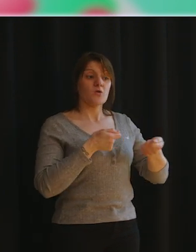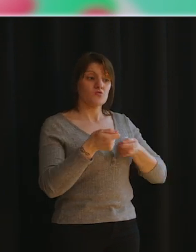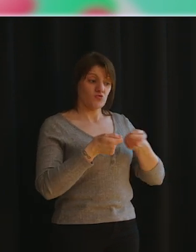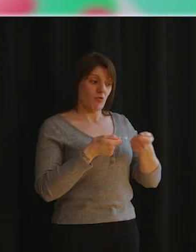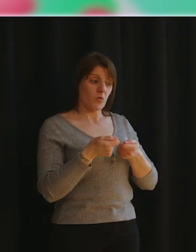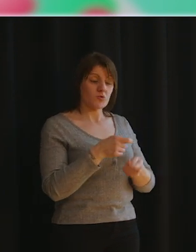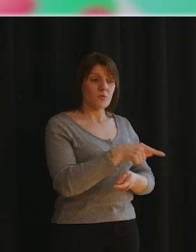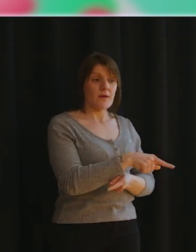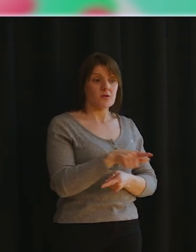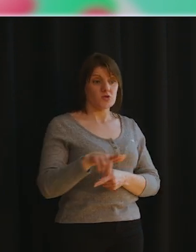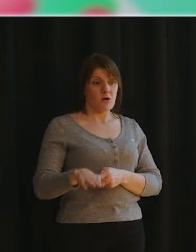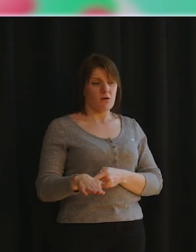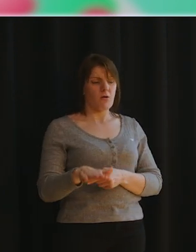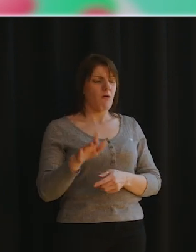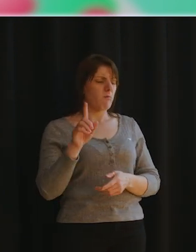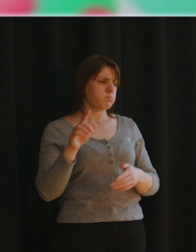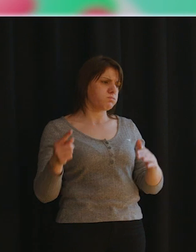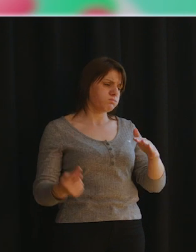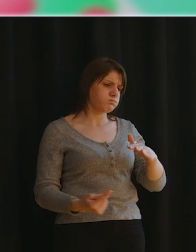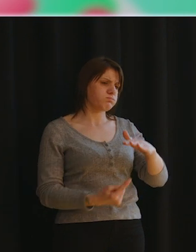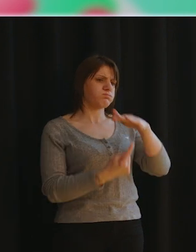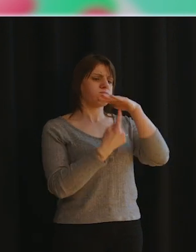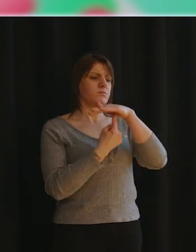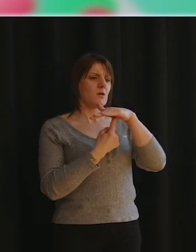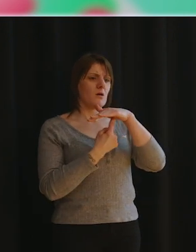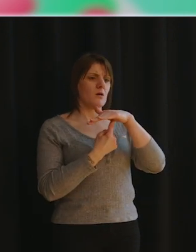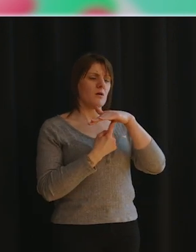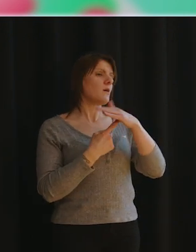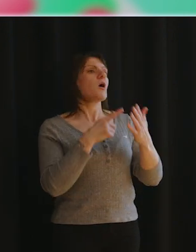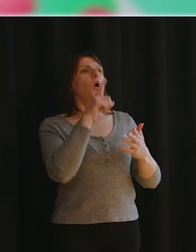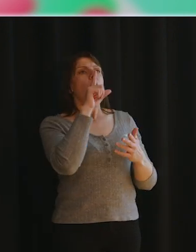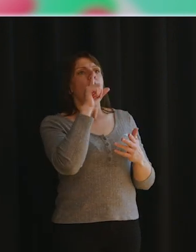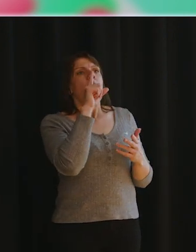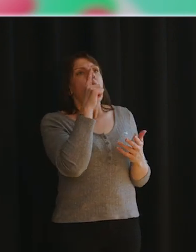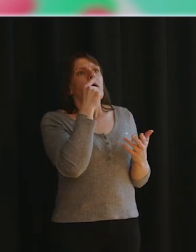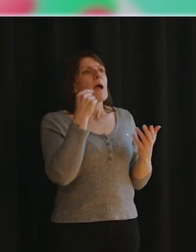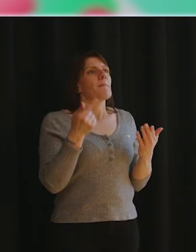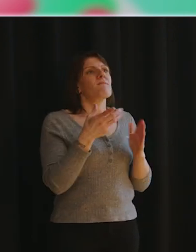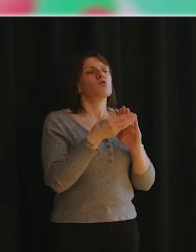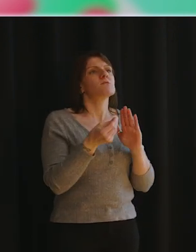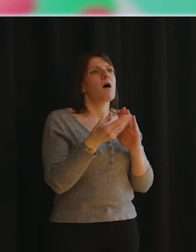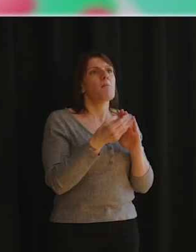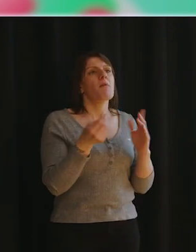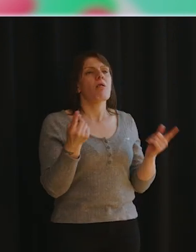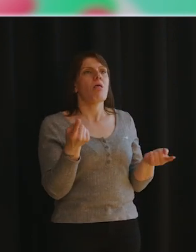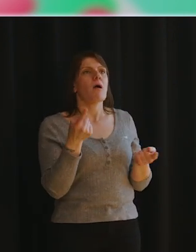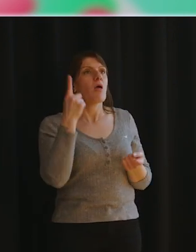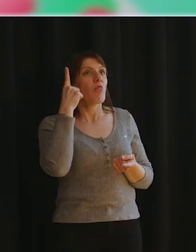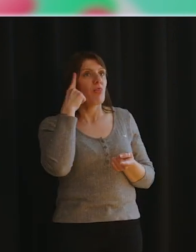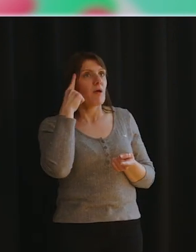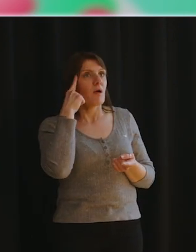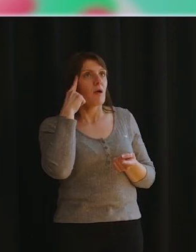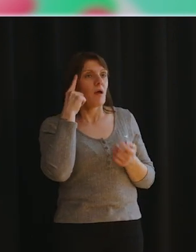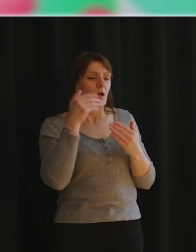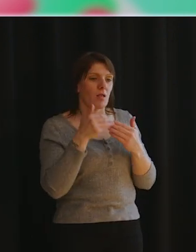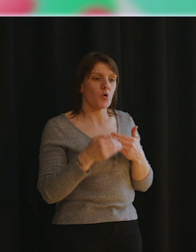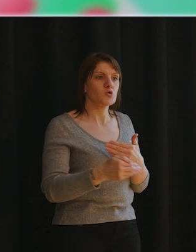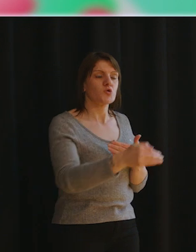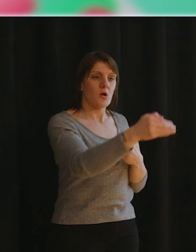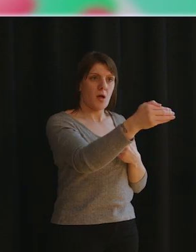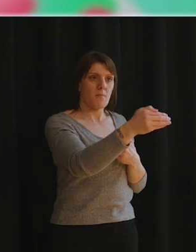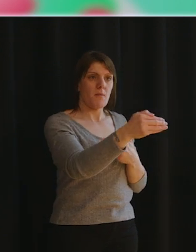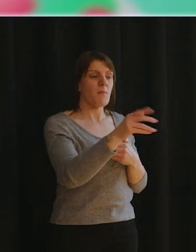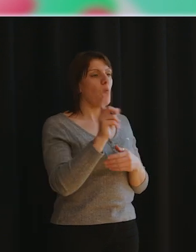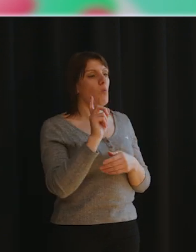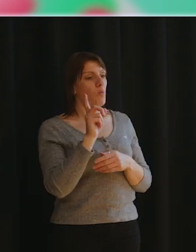vital. And this can be down to something as simple as thinking long term about what you want